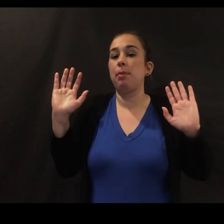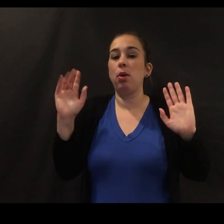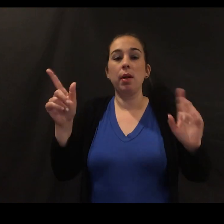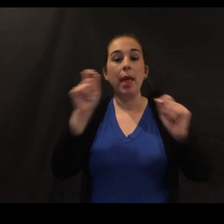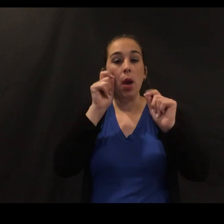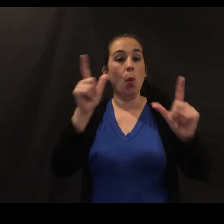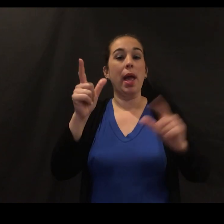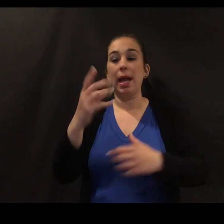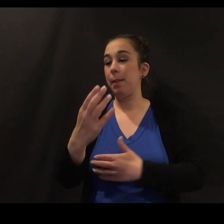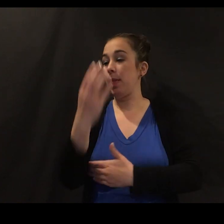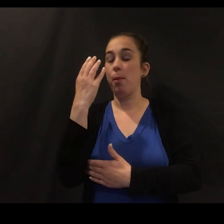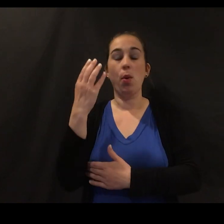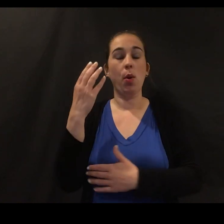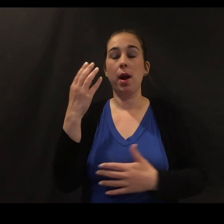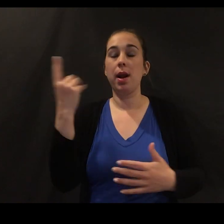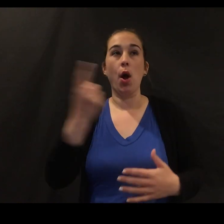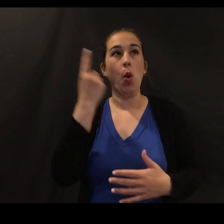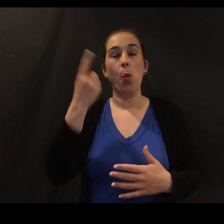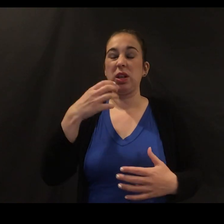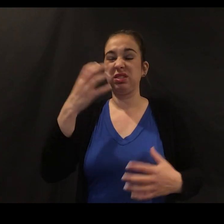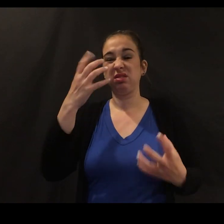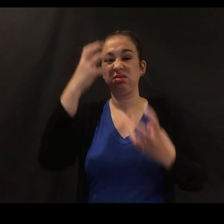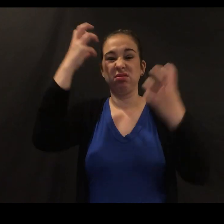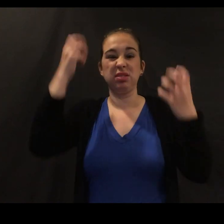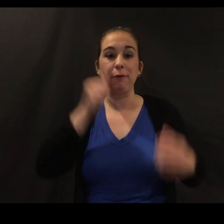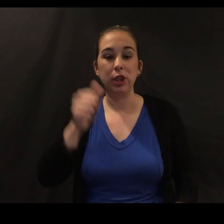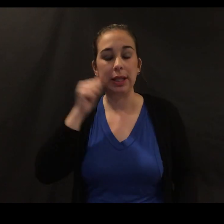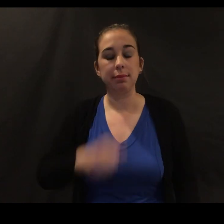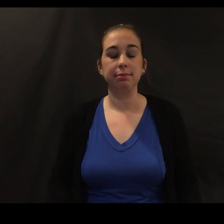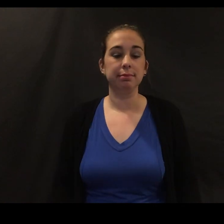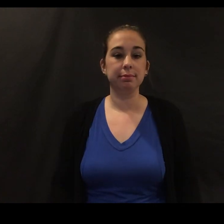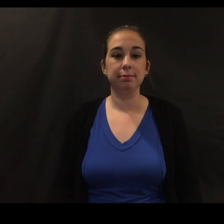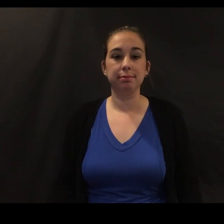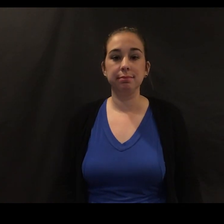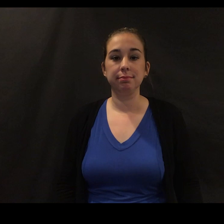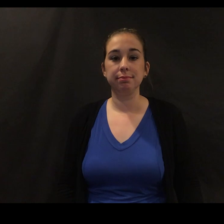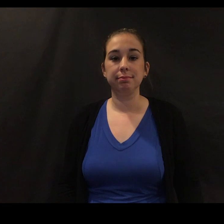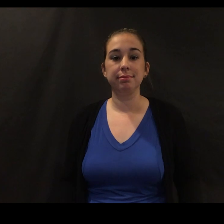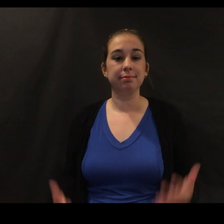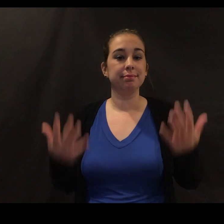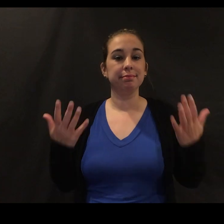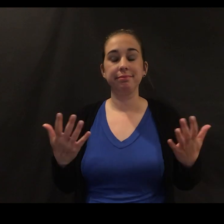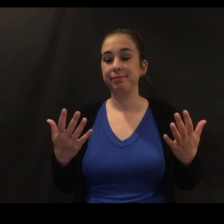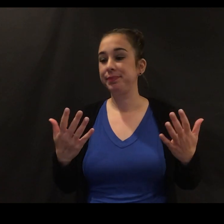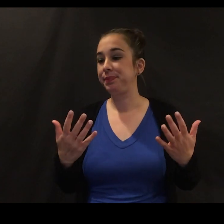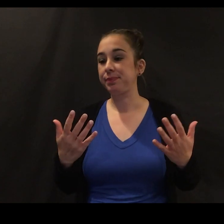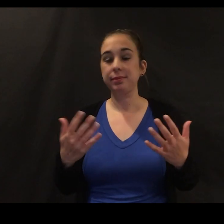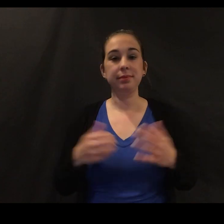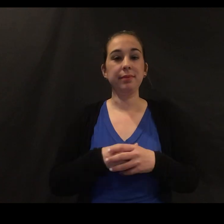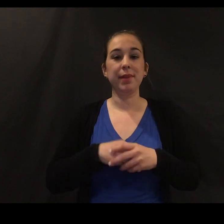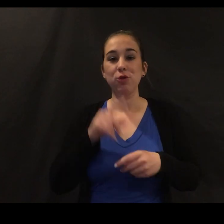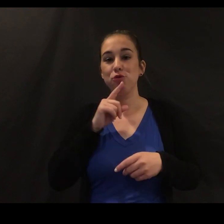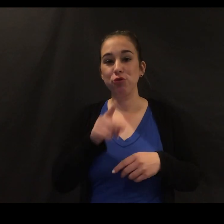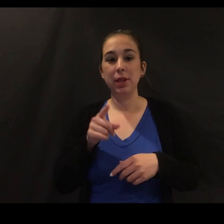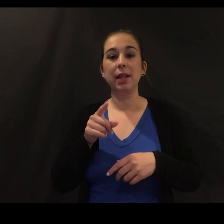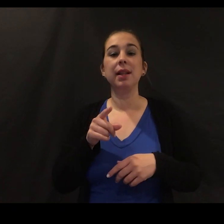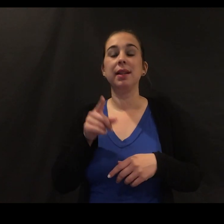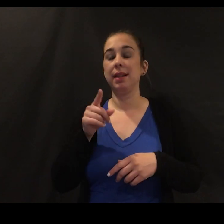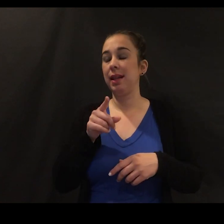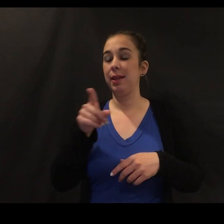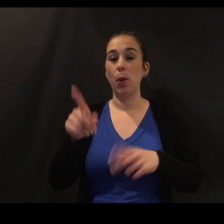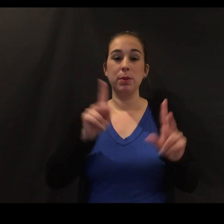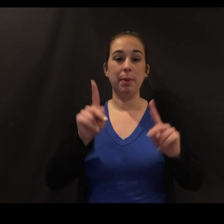on the wrong side of the bed every day. In fact, the best thing they could do is go ahead and shift to the other side of the